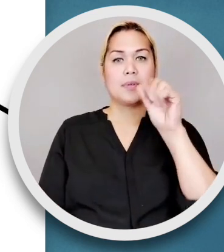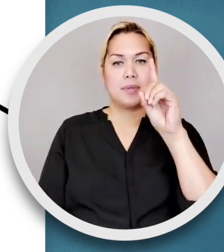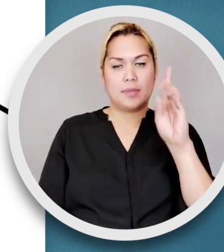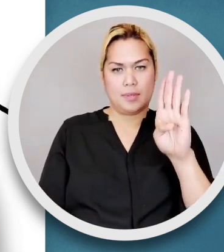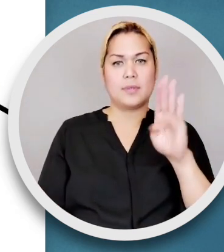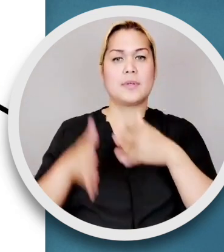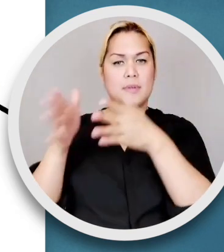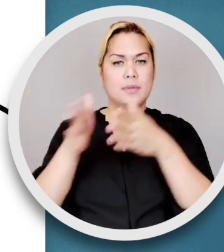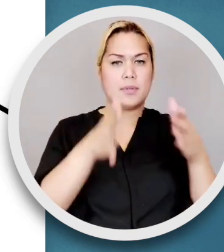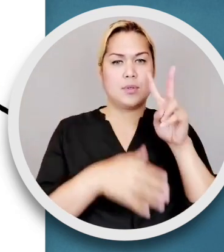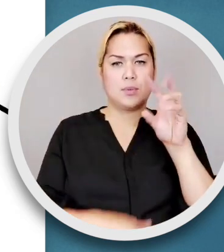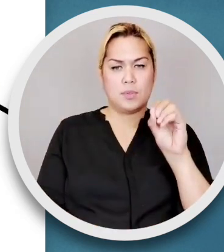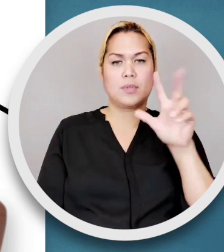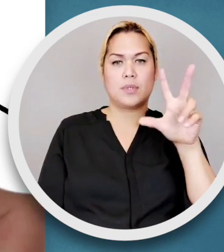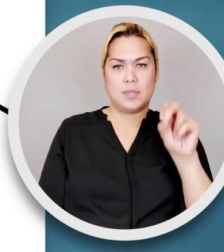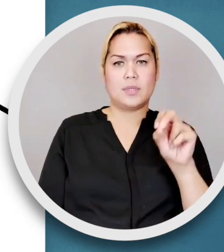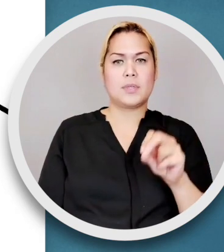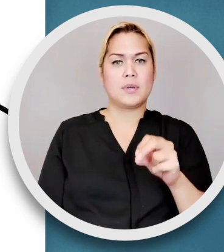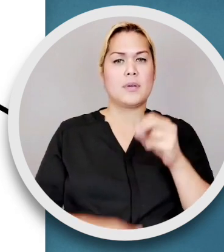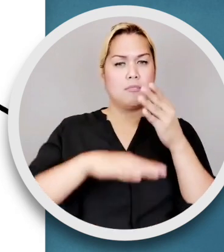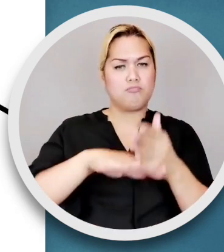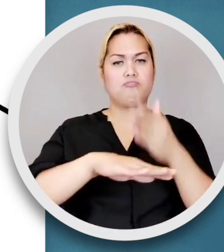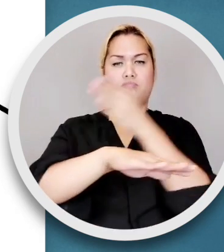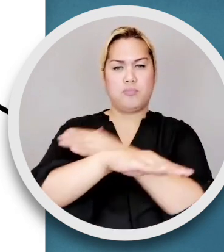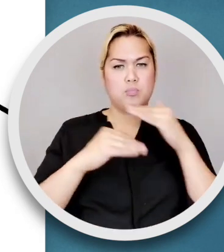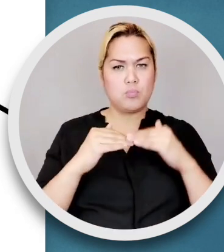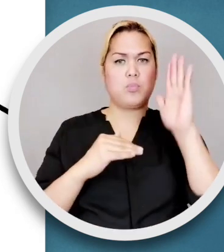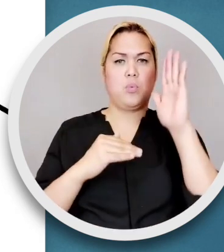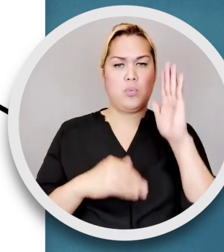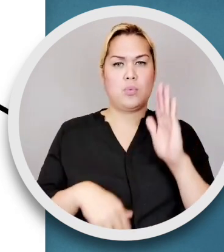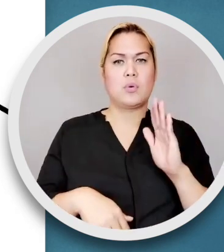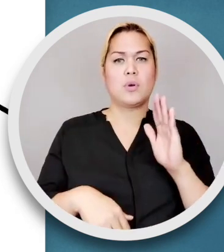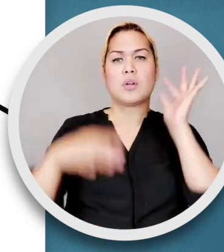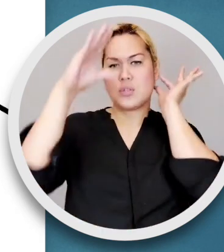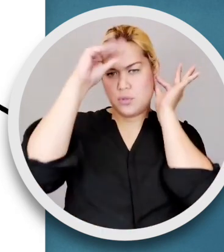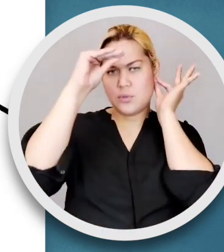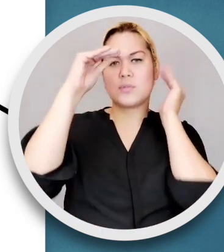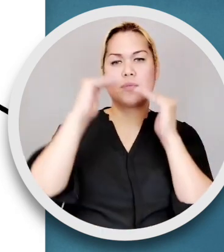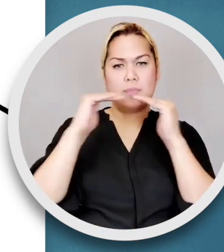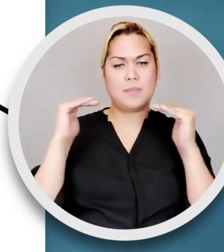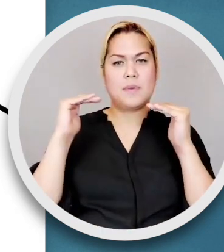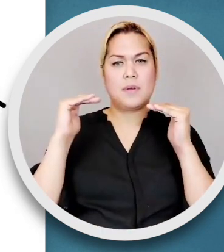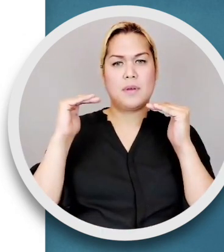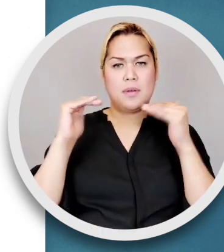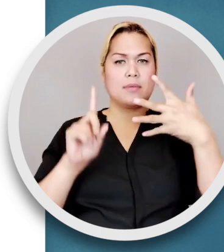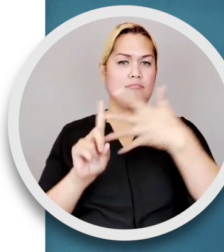Accelerating progress in gender equality is the second operational priority, or OP2 of ADB Strategy